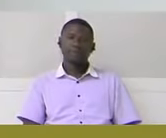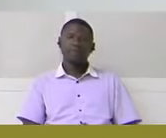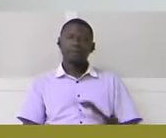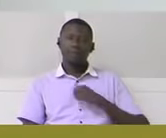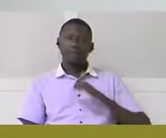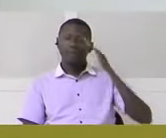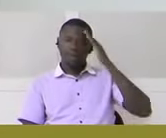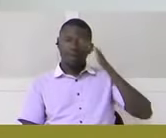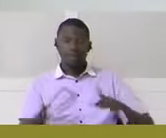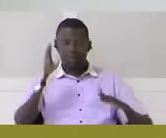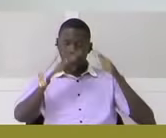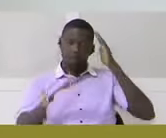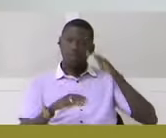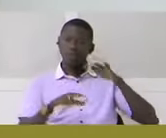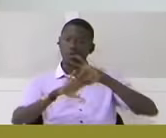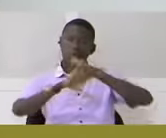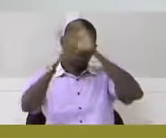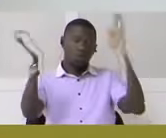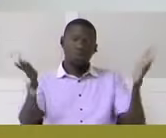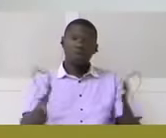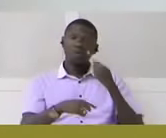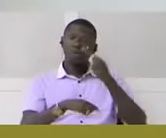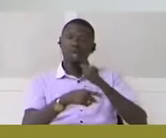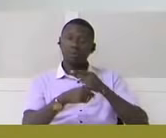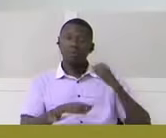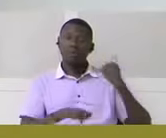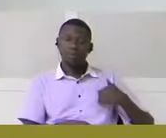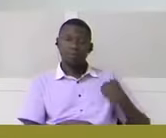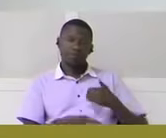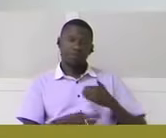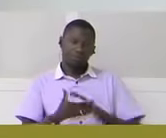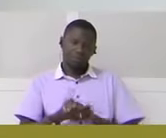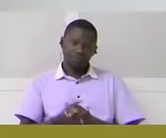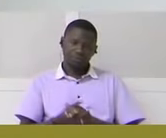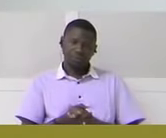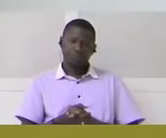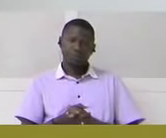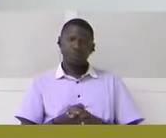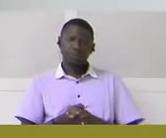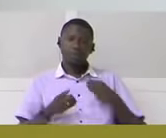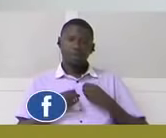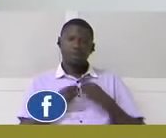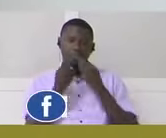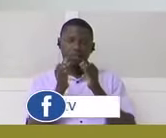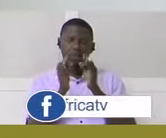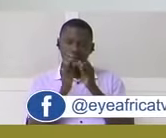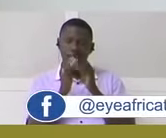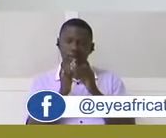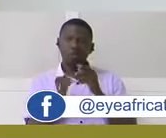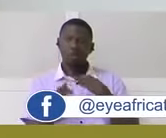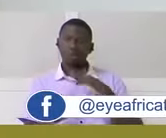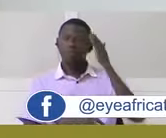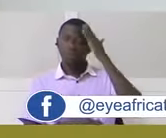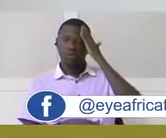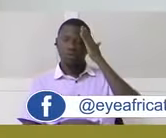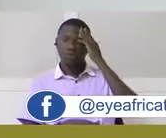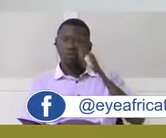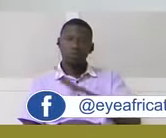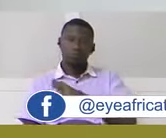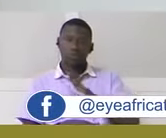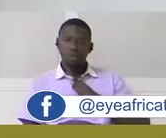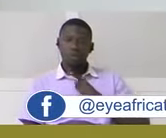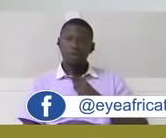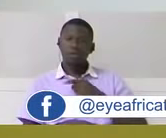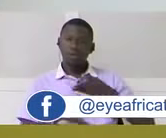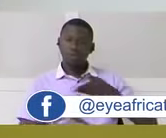the whole Gambia. The Gambia mobe tentula. By telling them that let them know that we are